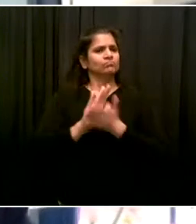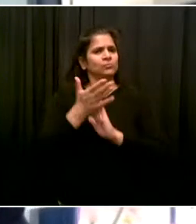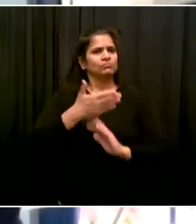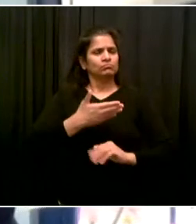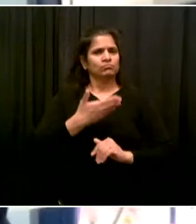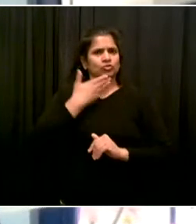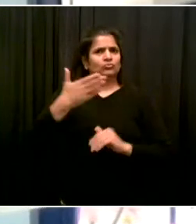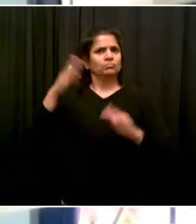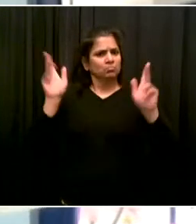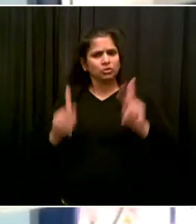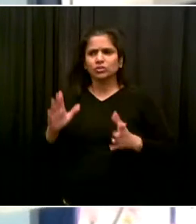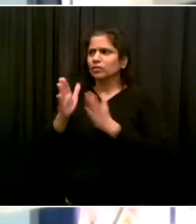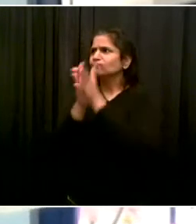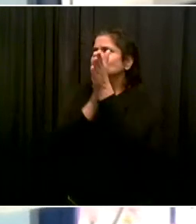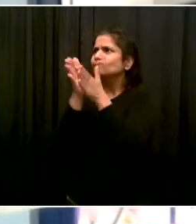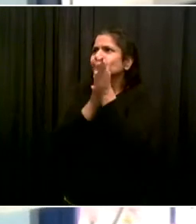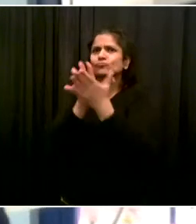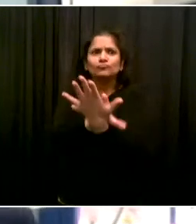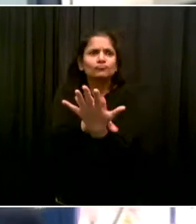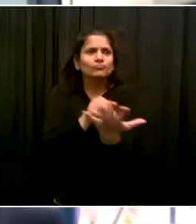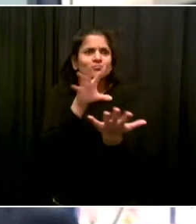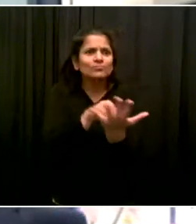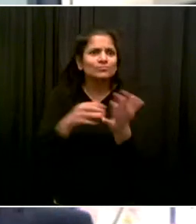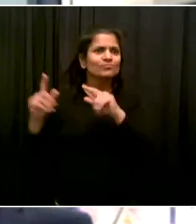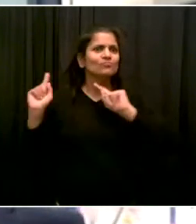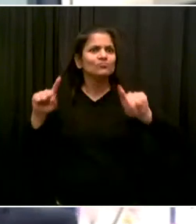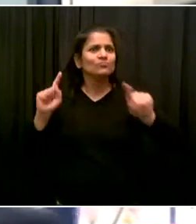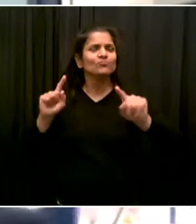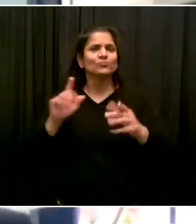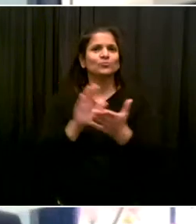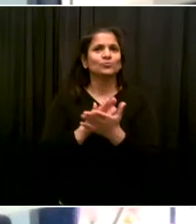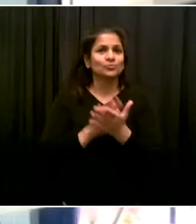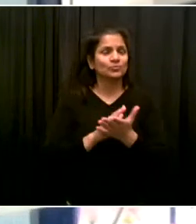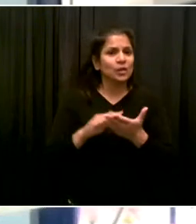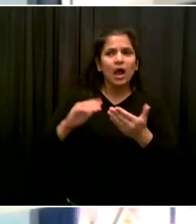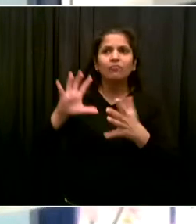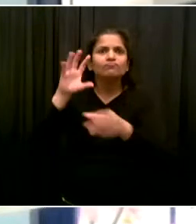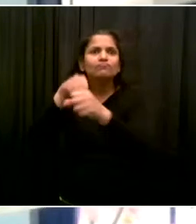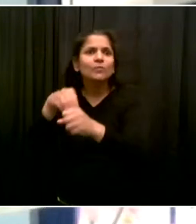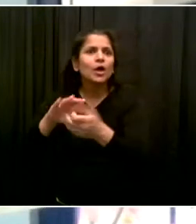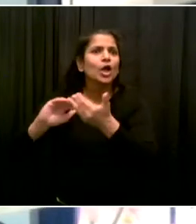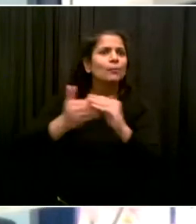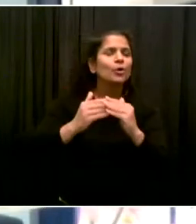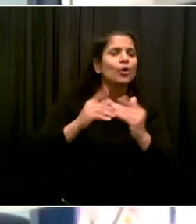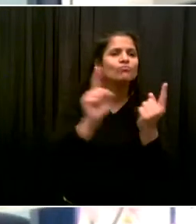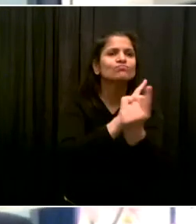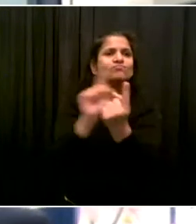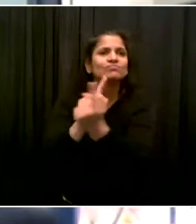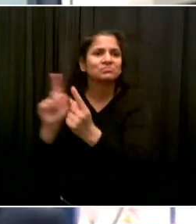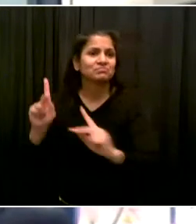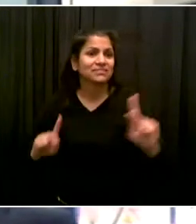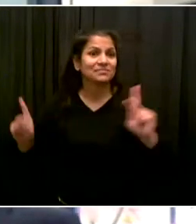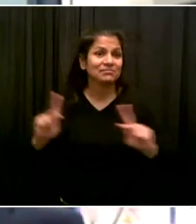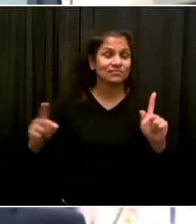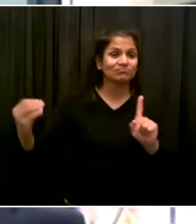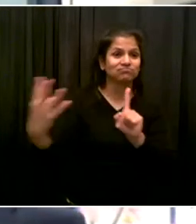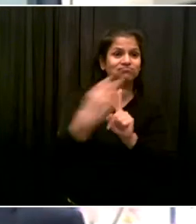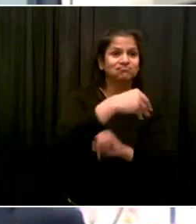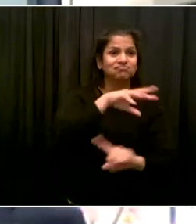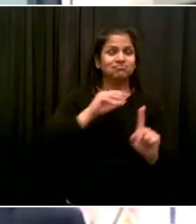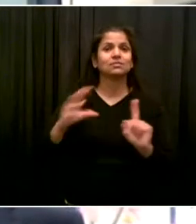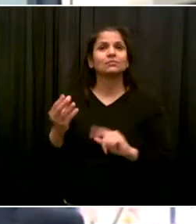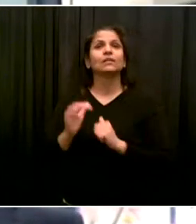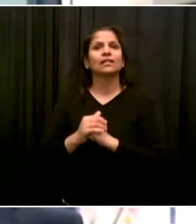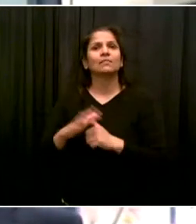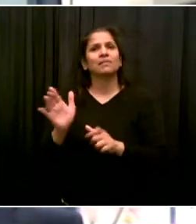I look forward to working with our partners at SCAN and the entire community to make this summer the best one